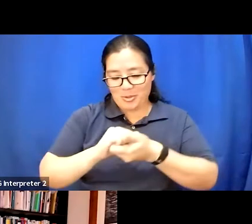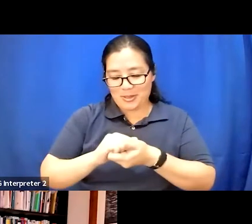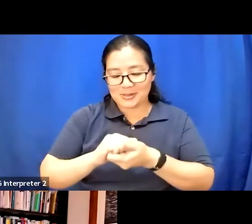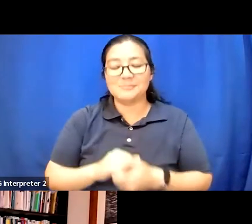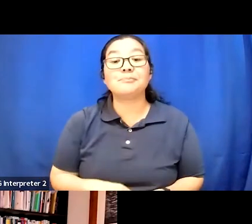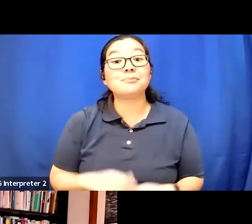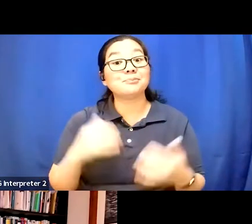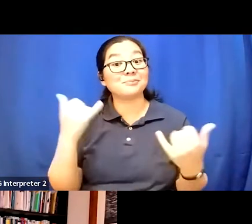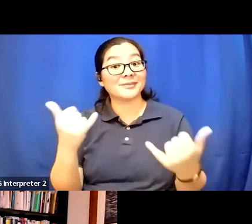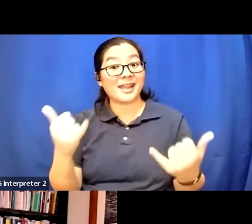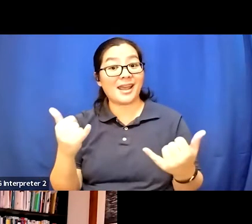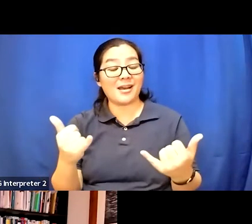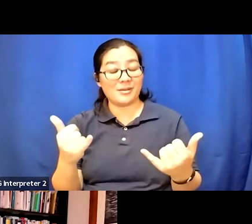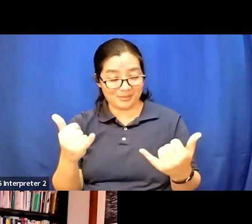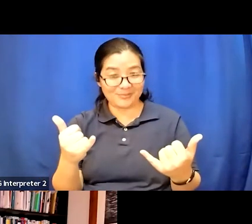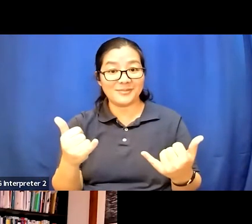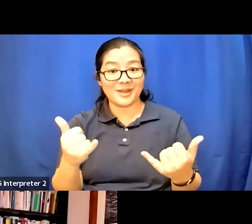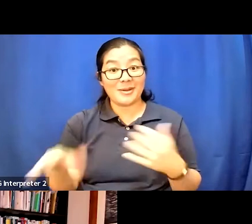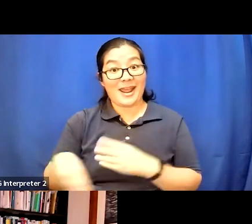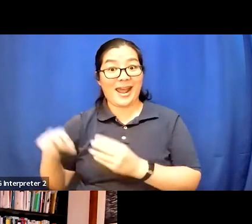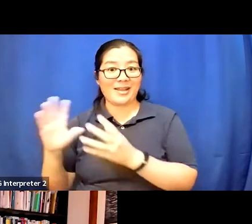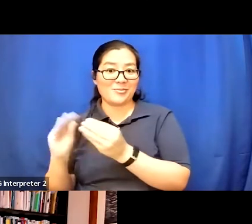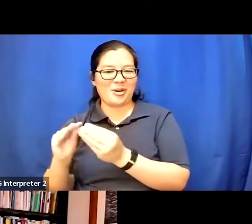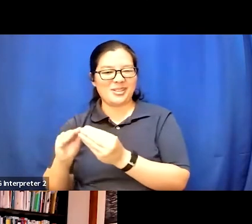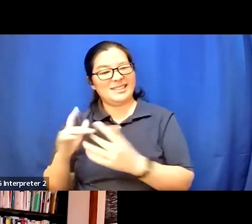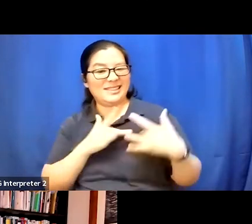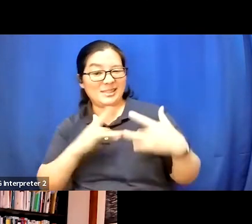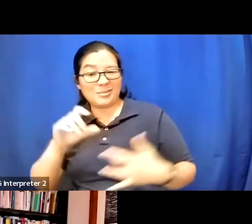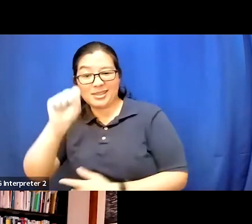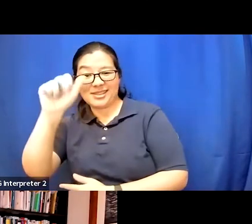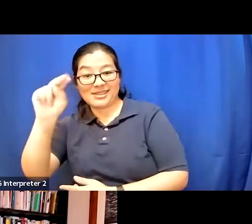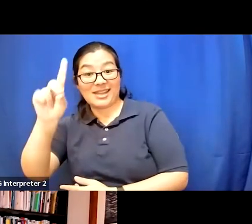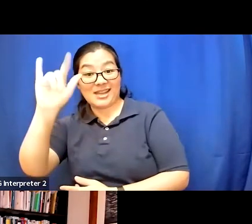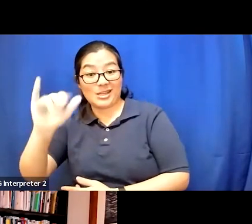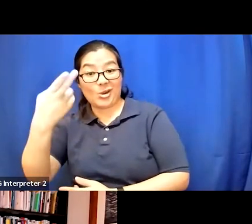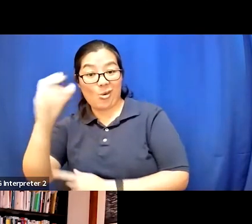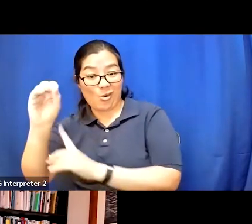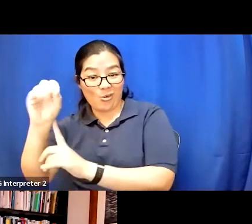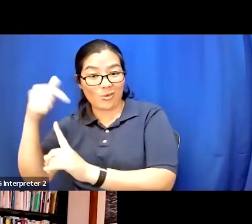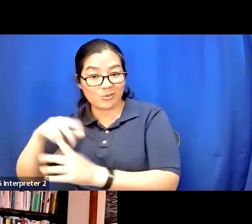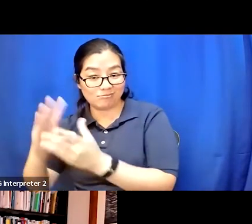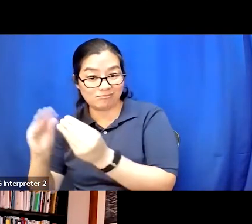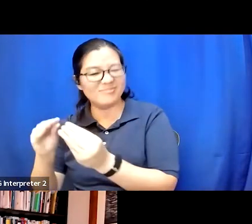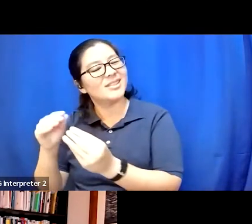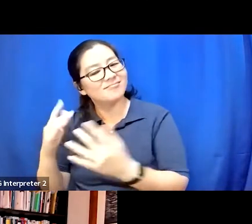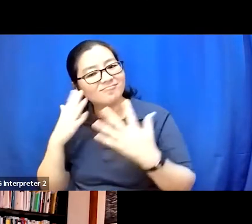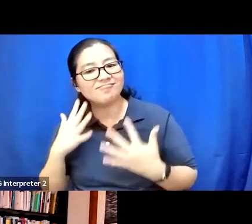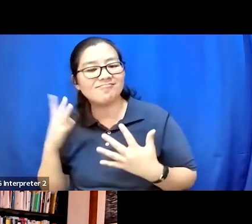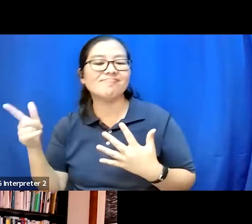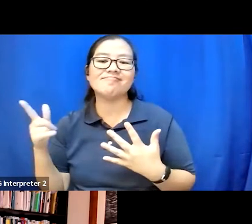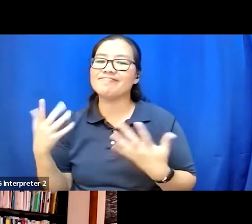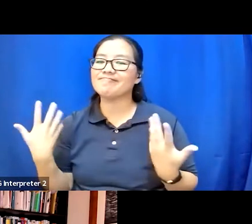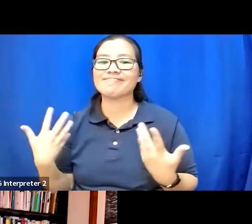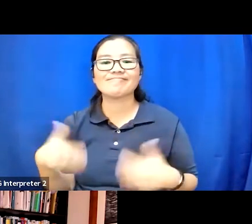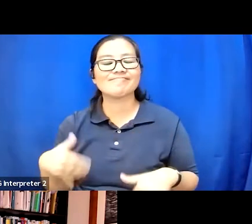to now say the remarks that Sandy Ho would have said. Unfortunately, she is having something that's